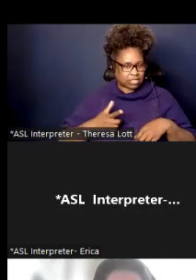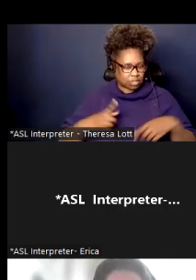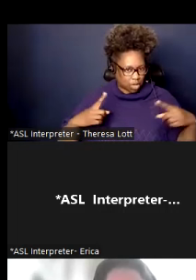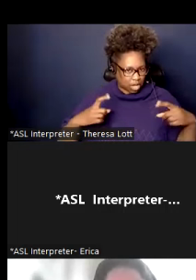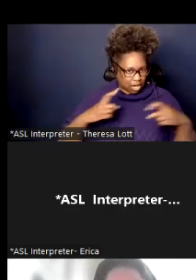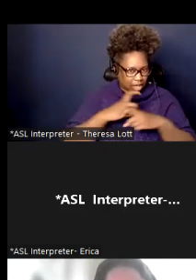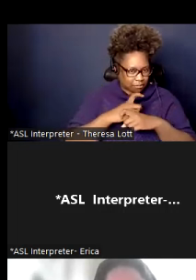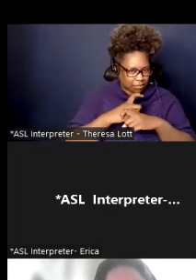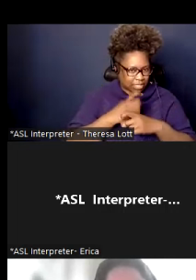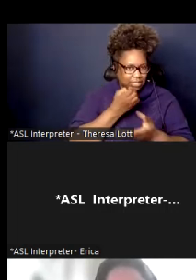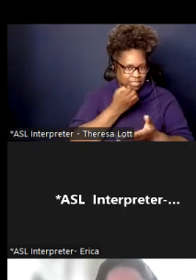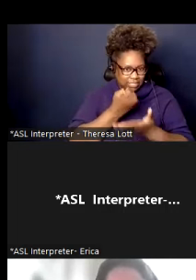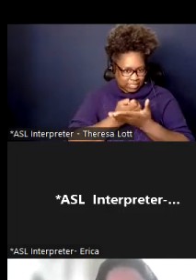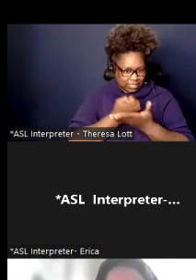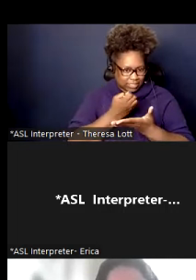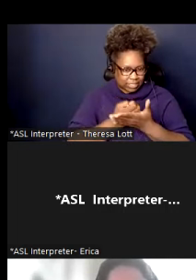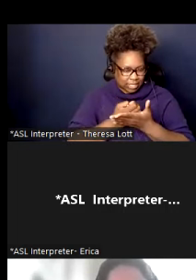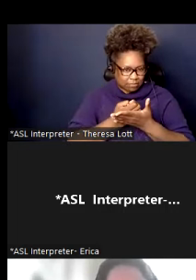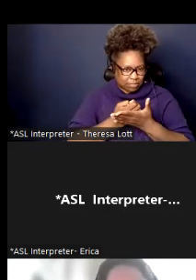economically,